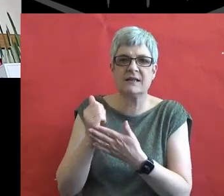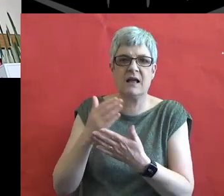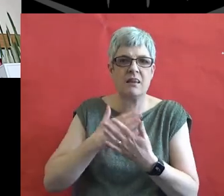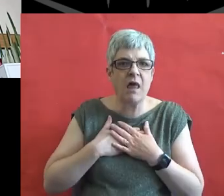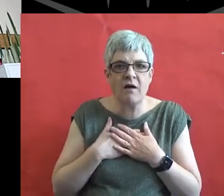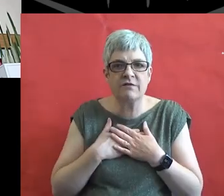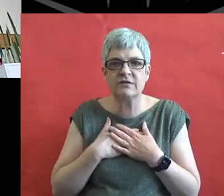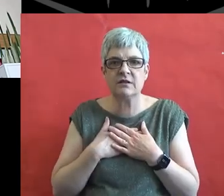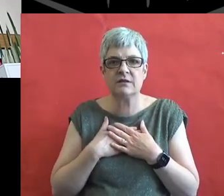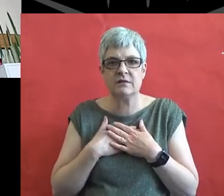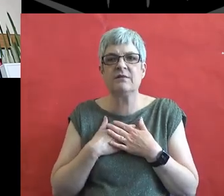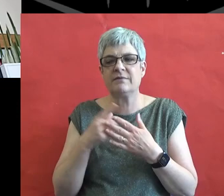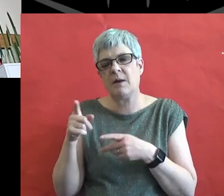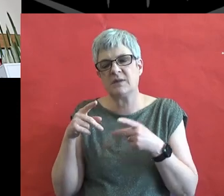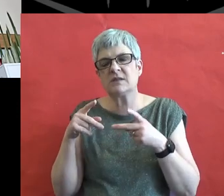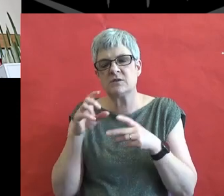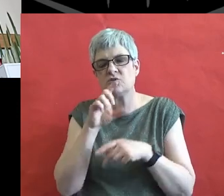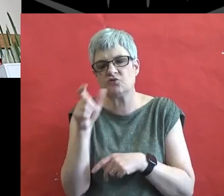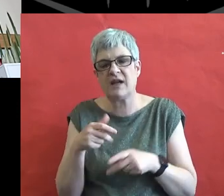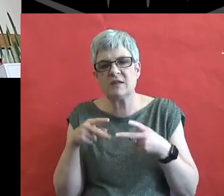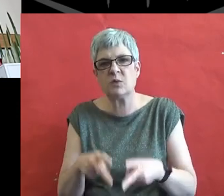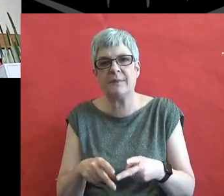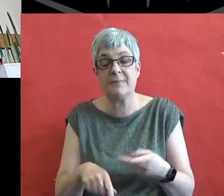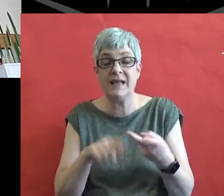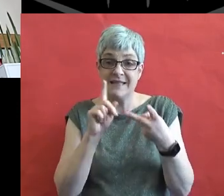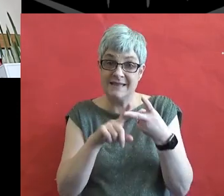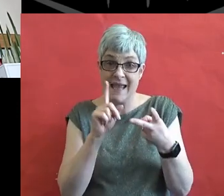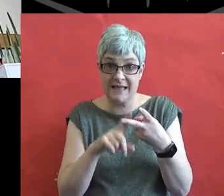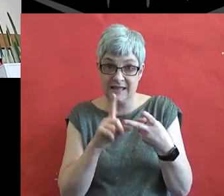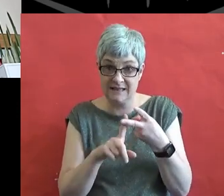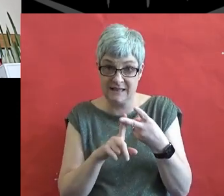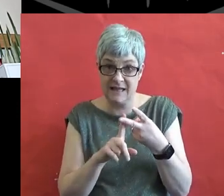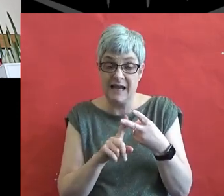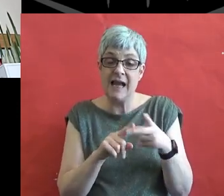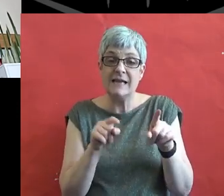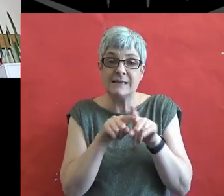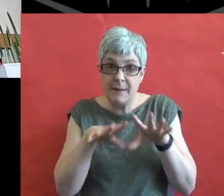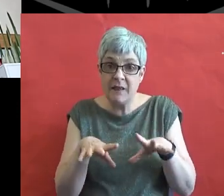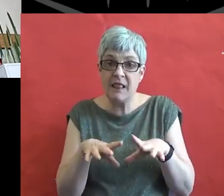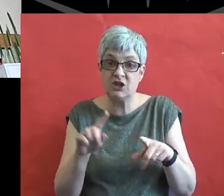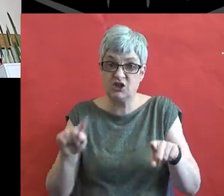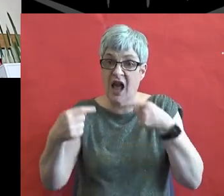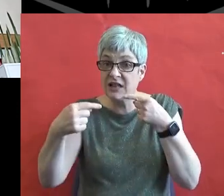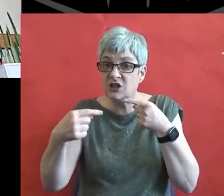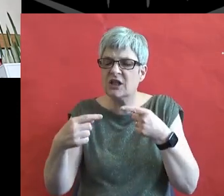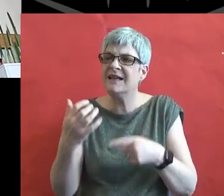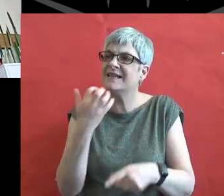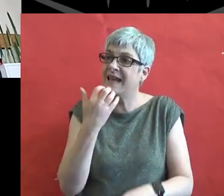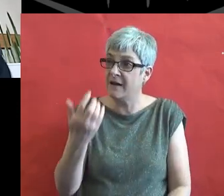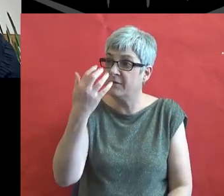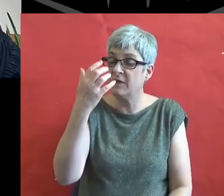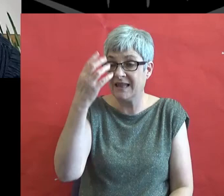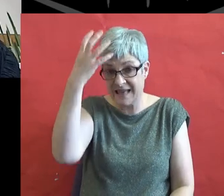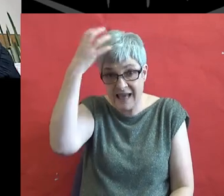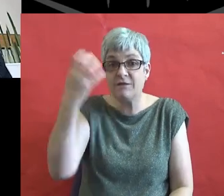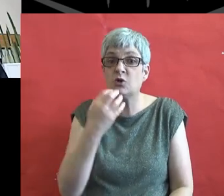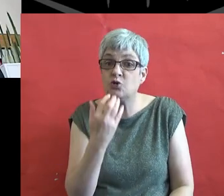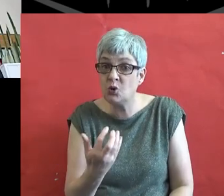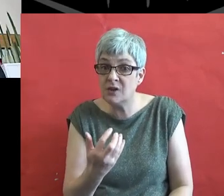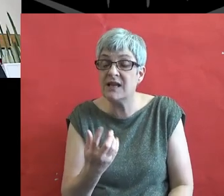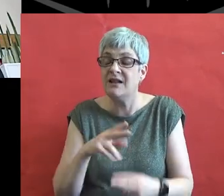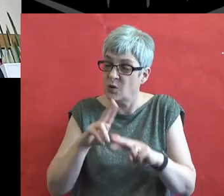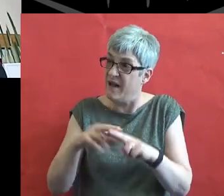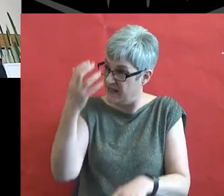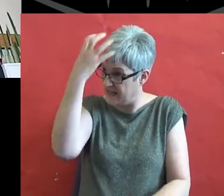Christ. And then secondly, with again a similar challenge, King of the Jews. Well, if he's the King of the Jews, said the